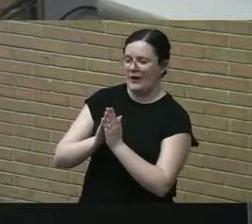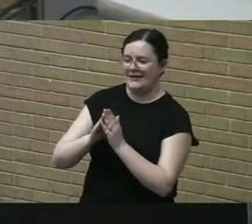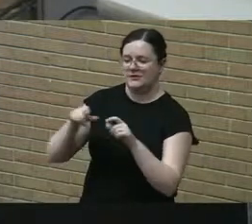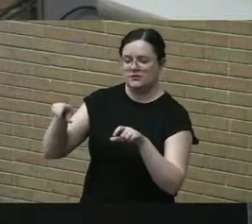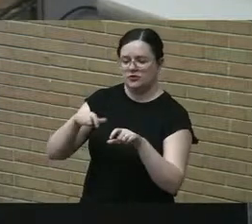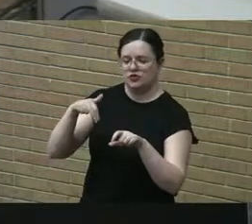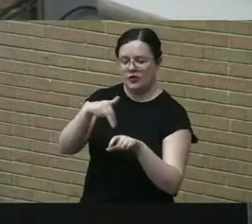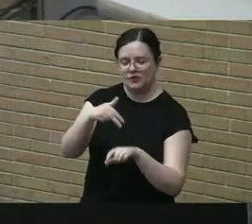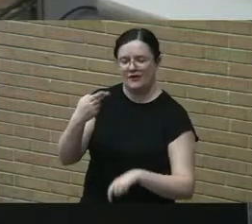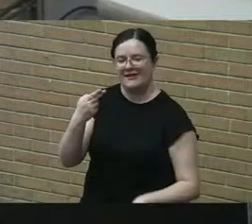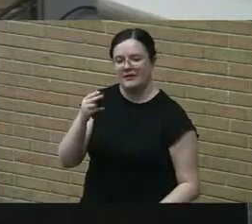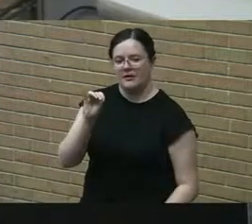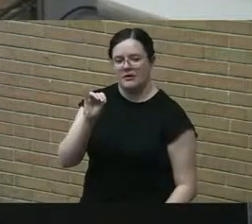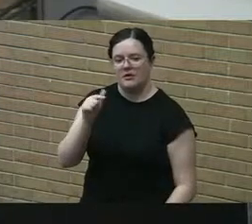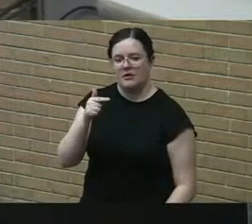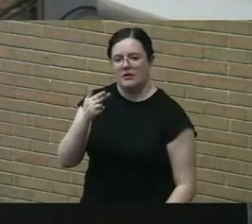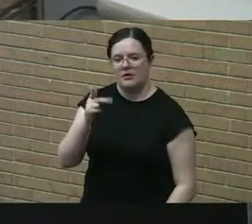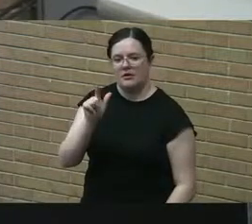Pelham,